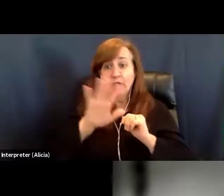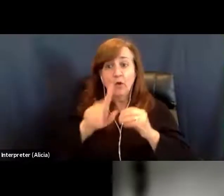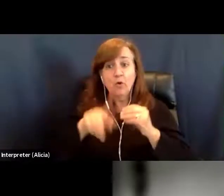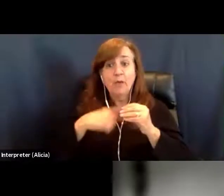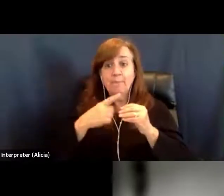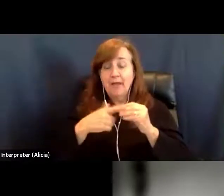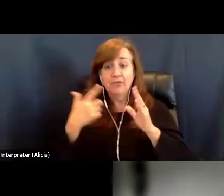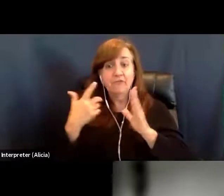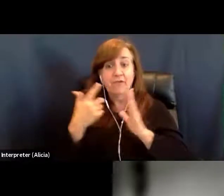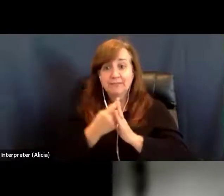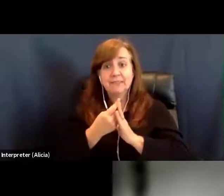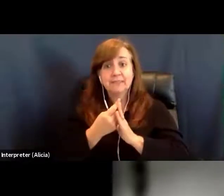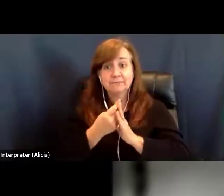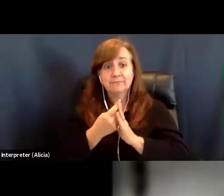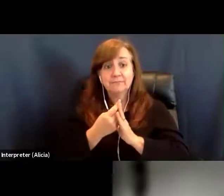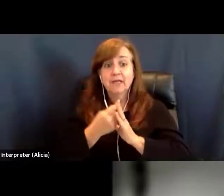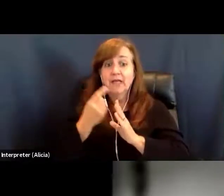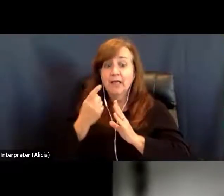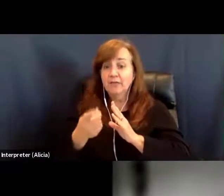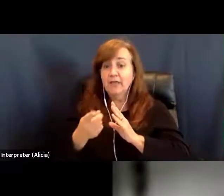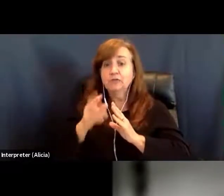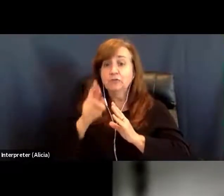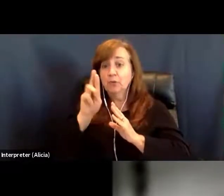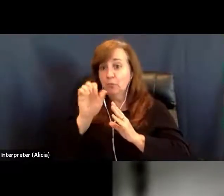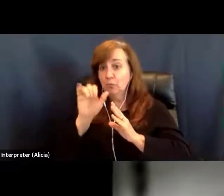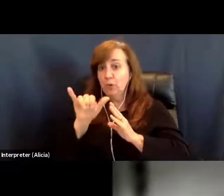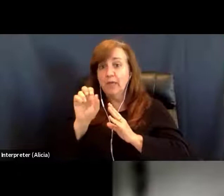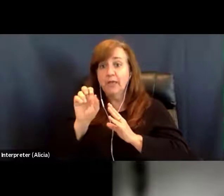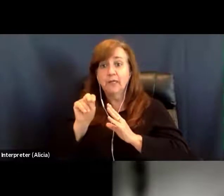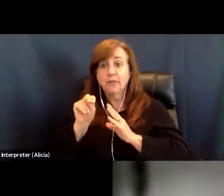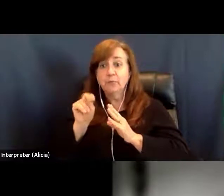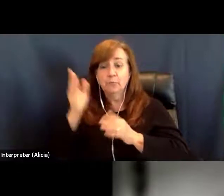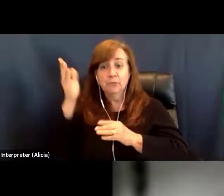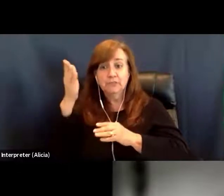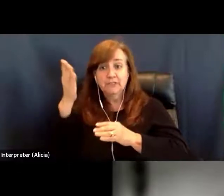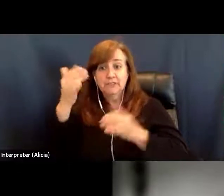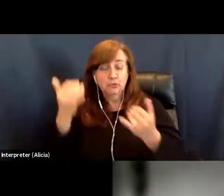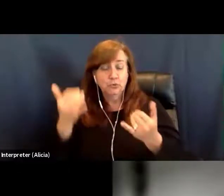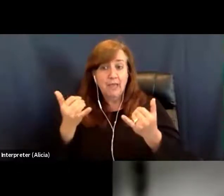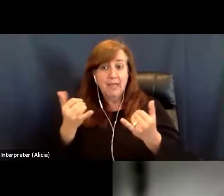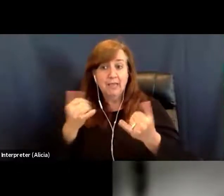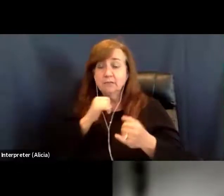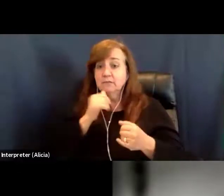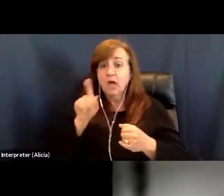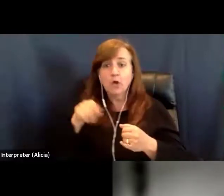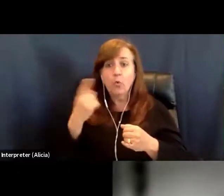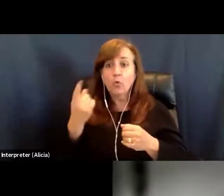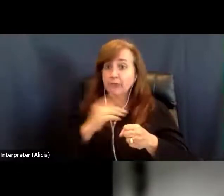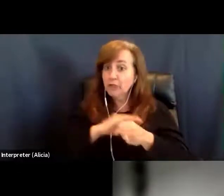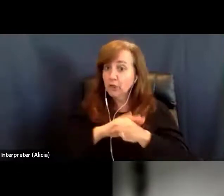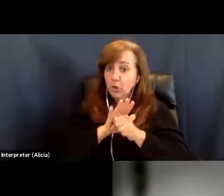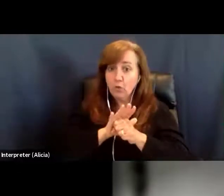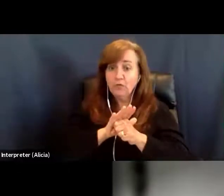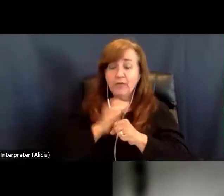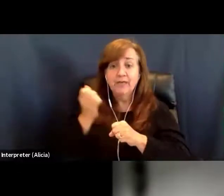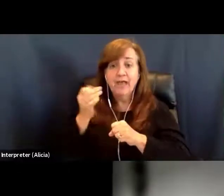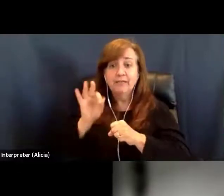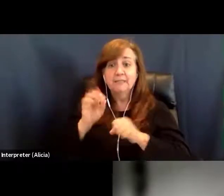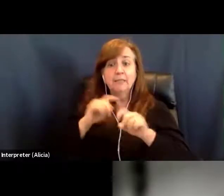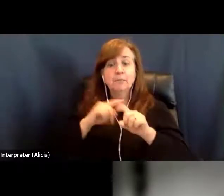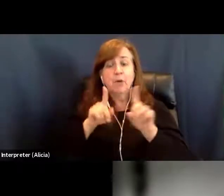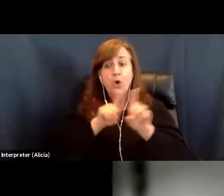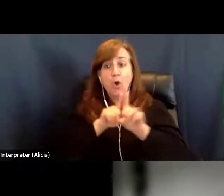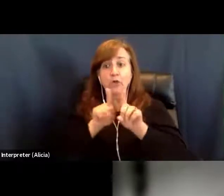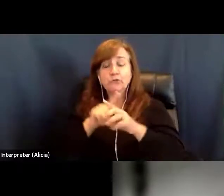exactly what Dr. Ryan presented today, with not just the COVID-19 vaccine, but